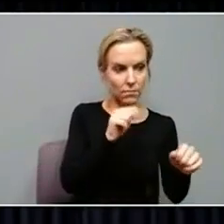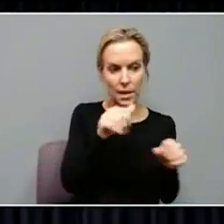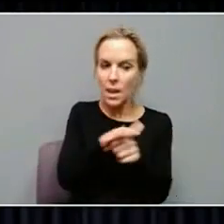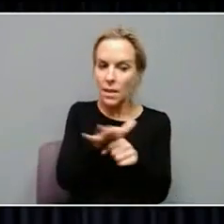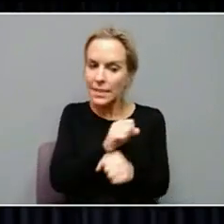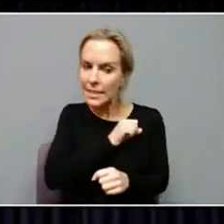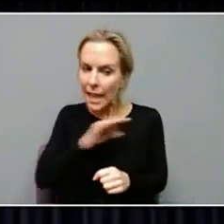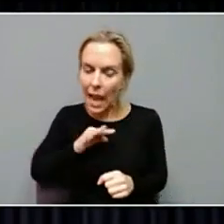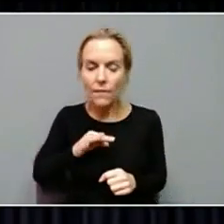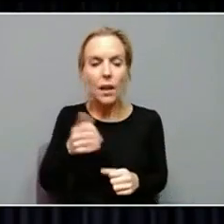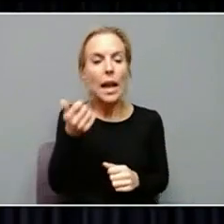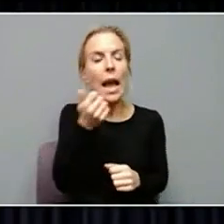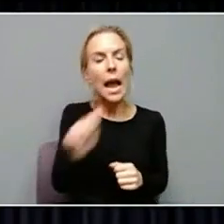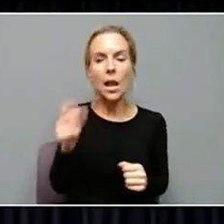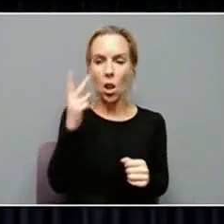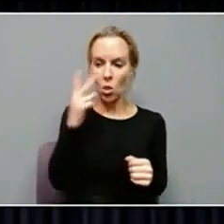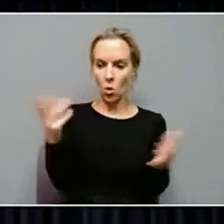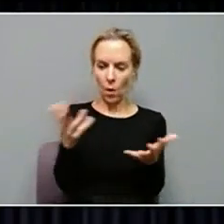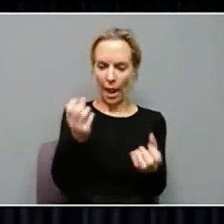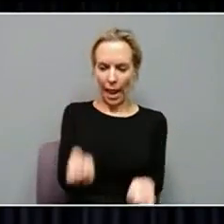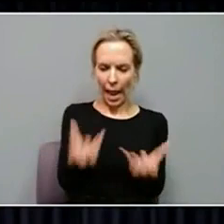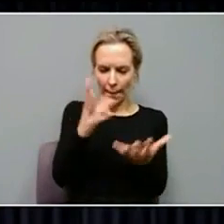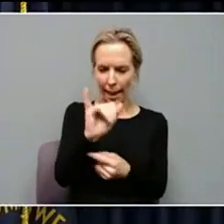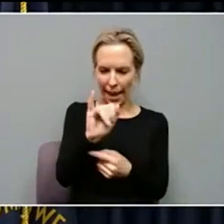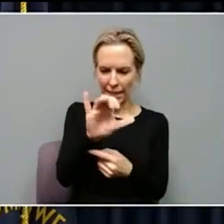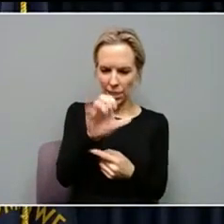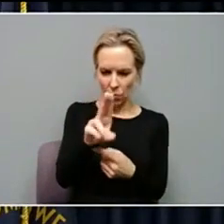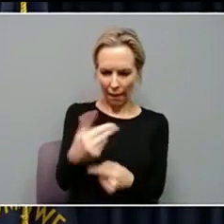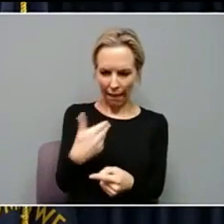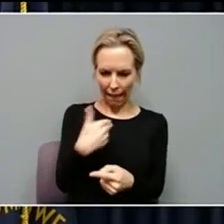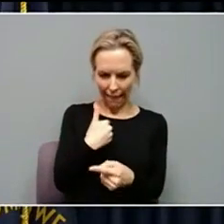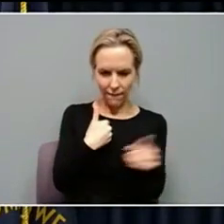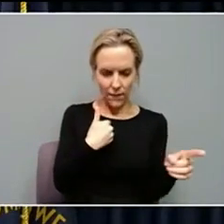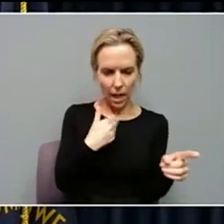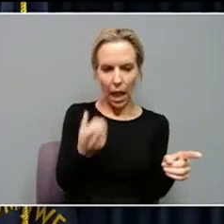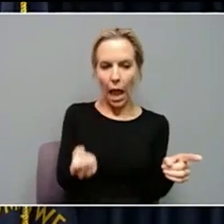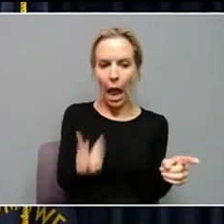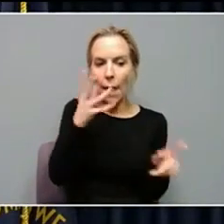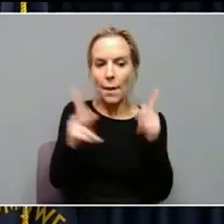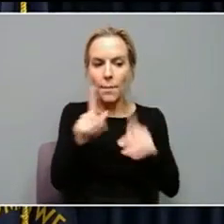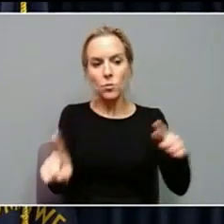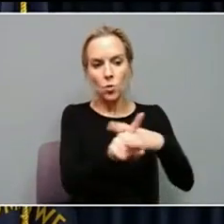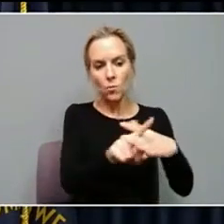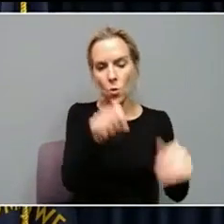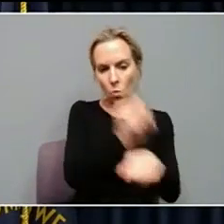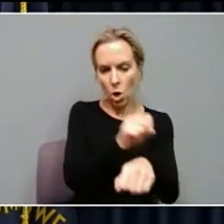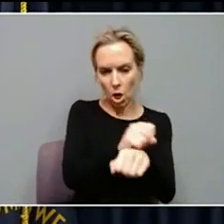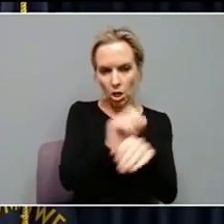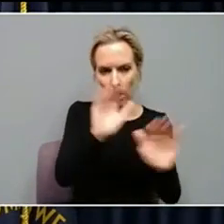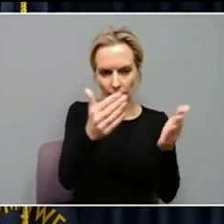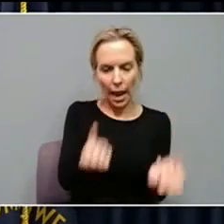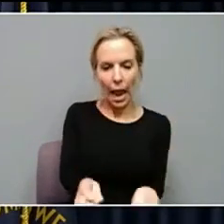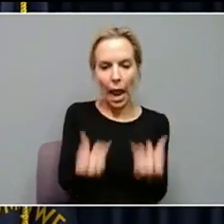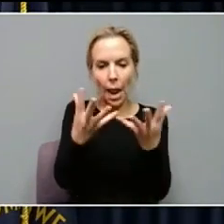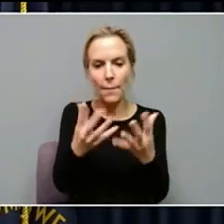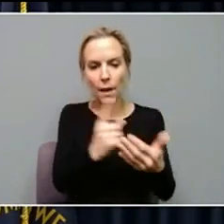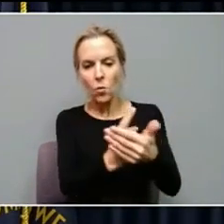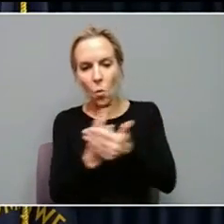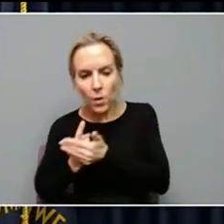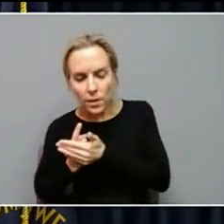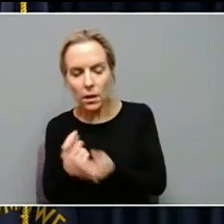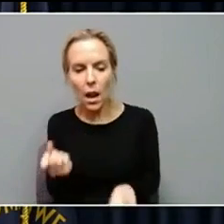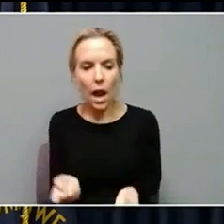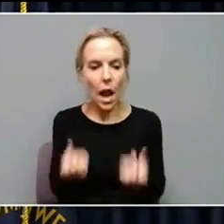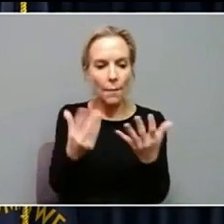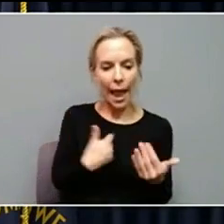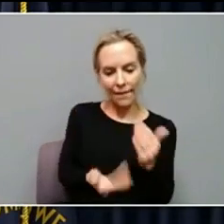when we look at how many ICUs do we have, well, how many people showed up to work that day? How many are quarantined? How many of them have the skills